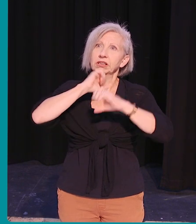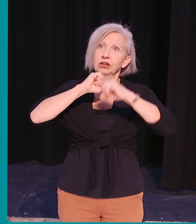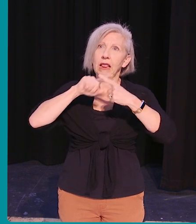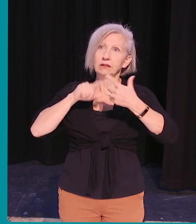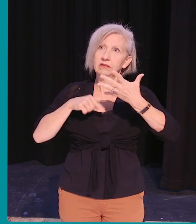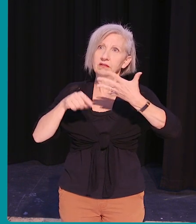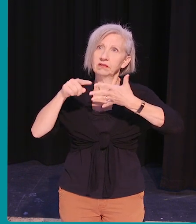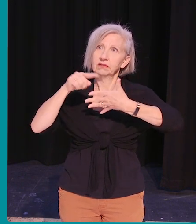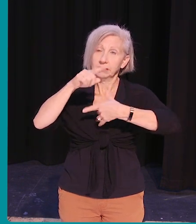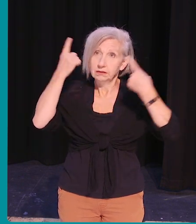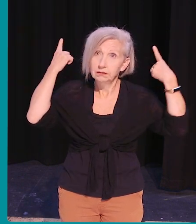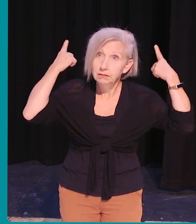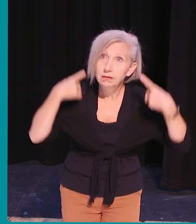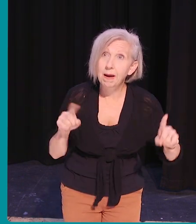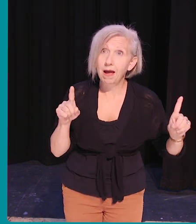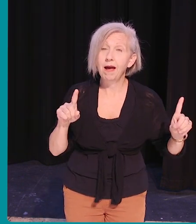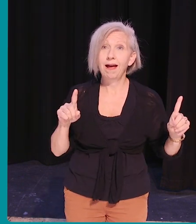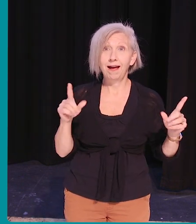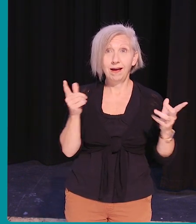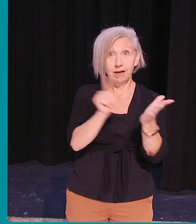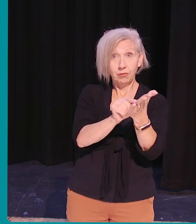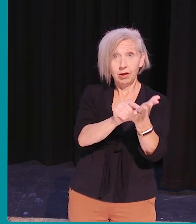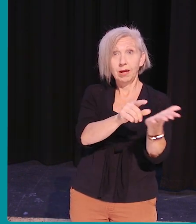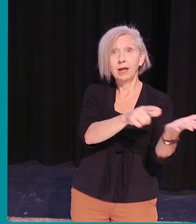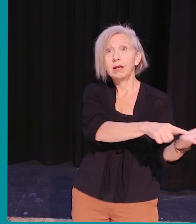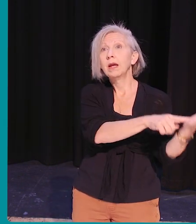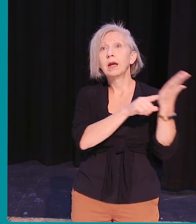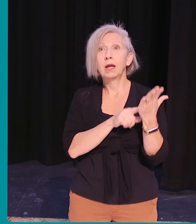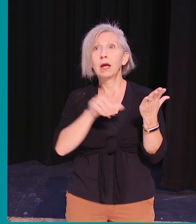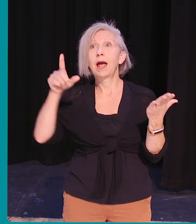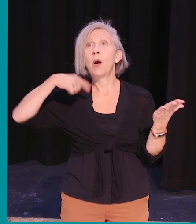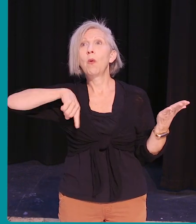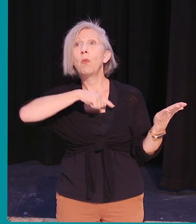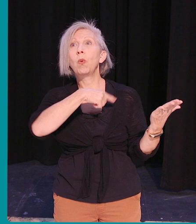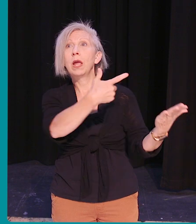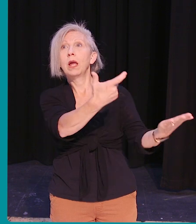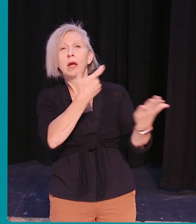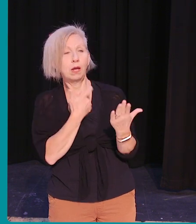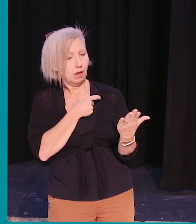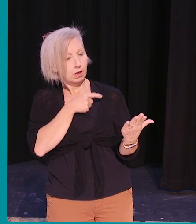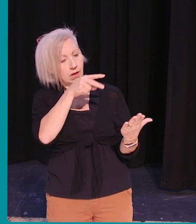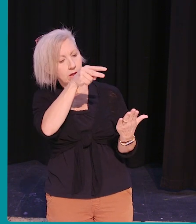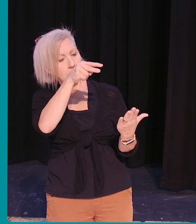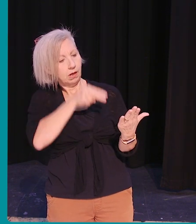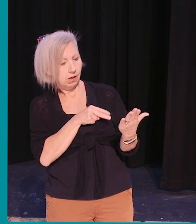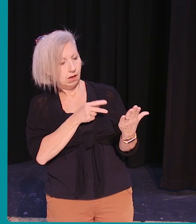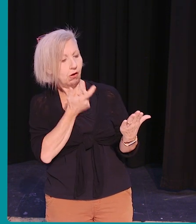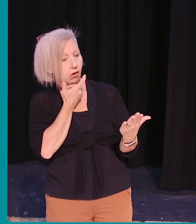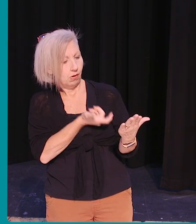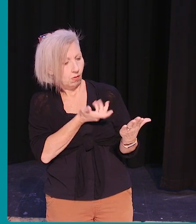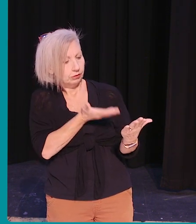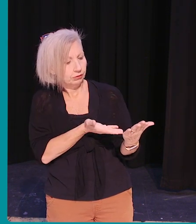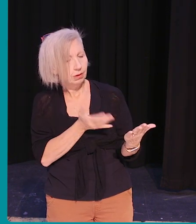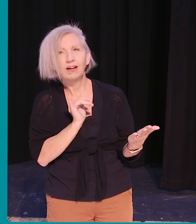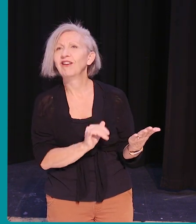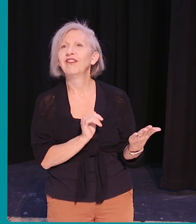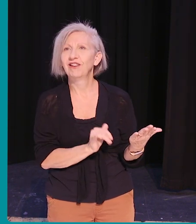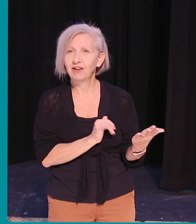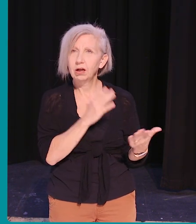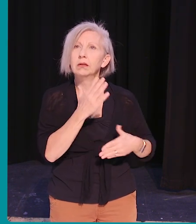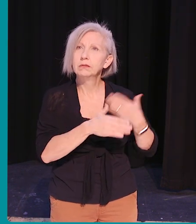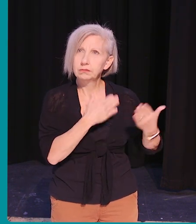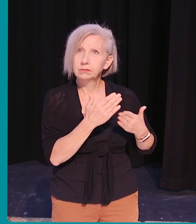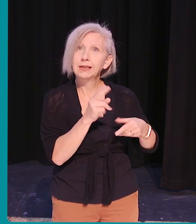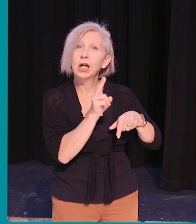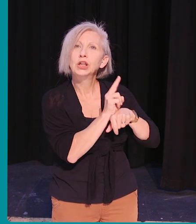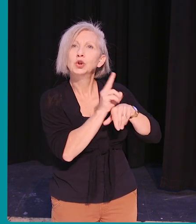or a newspaper or a magazine or a radio or a TV show, right? Most of us didn't have the ability to produce and create and share. We were dependent on people